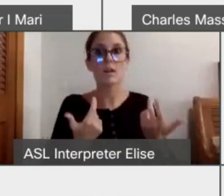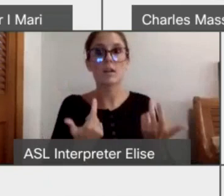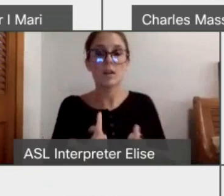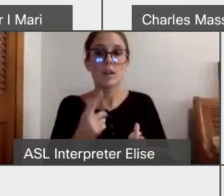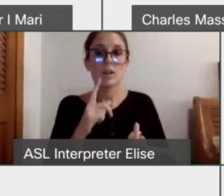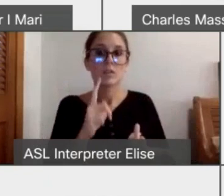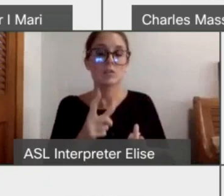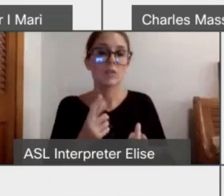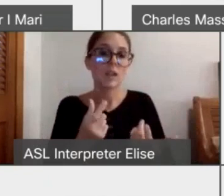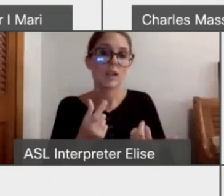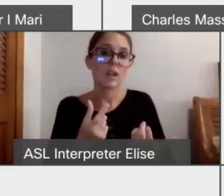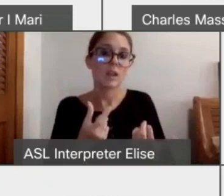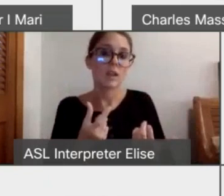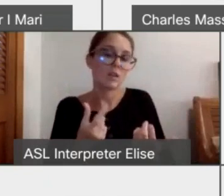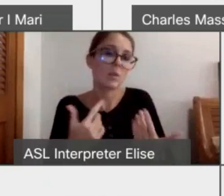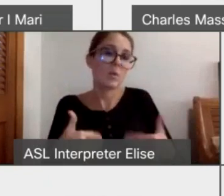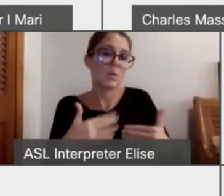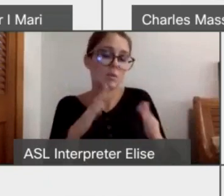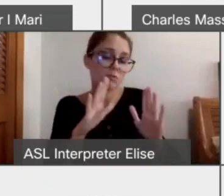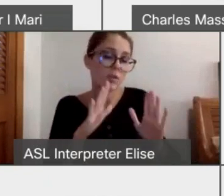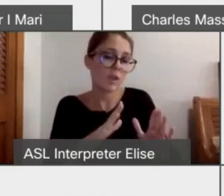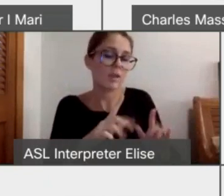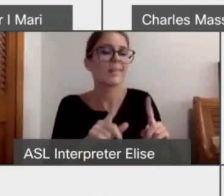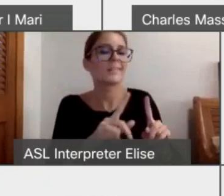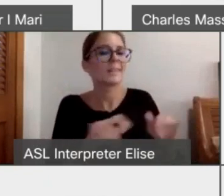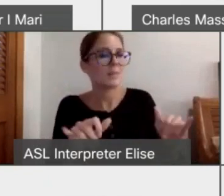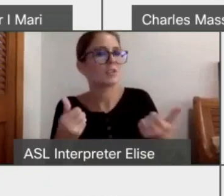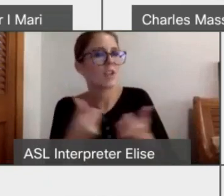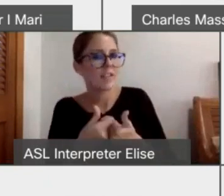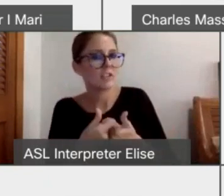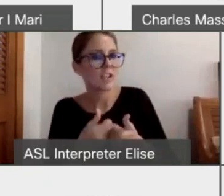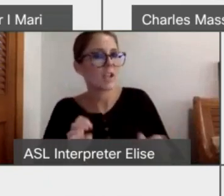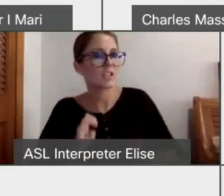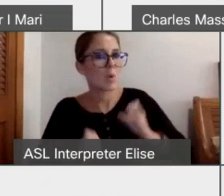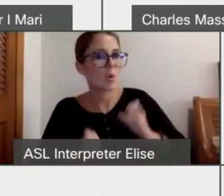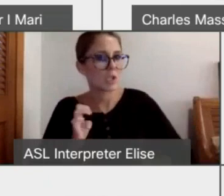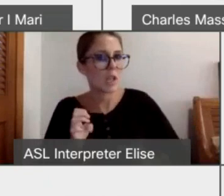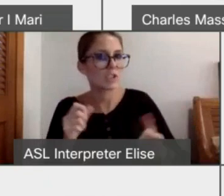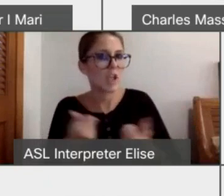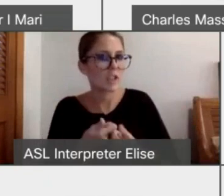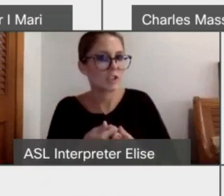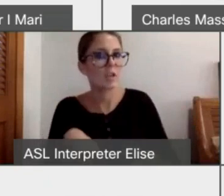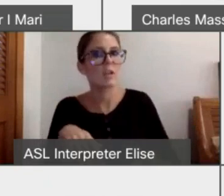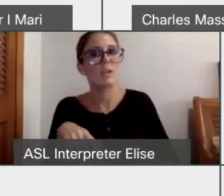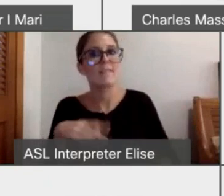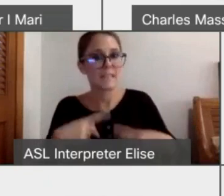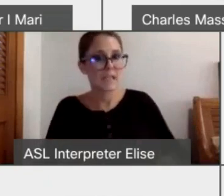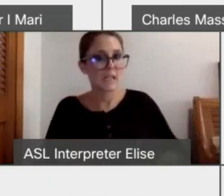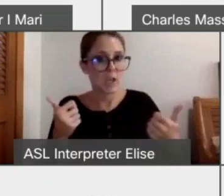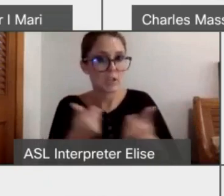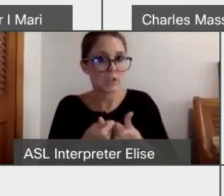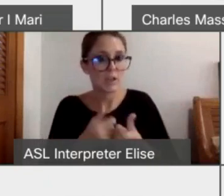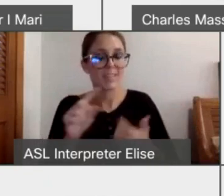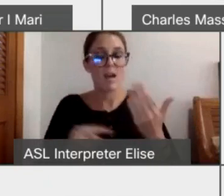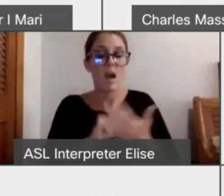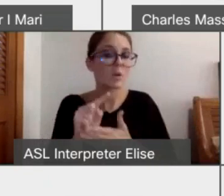avocation, right? But it's also challenging. It's emotionally taxing. It's physically taxing. The hours are long, especially when we're in a shortage